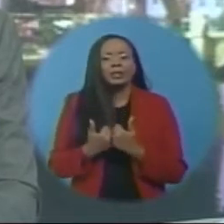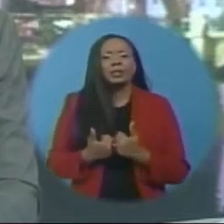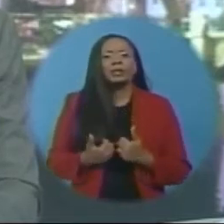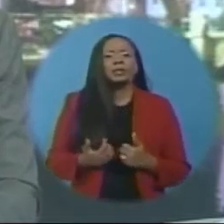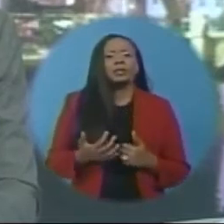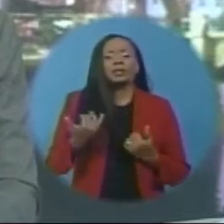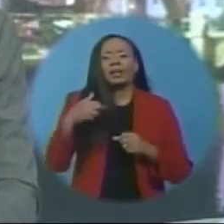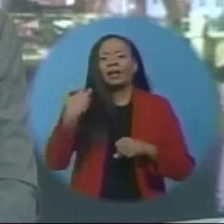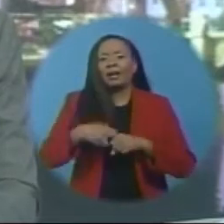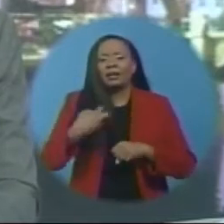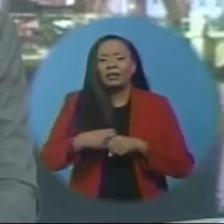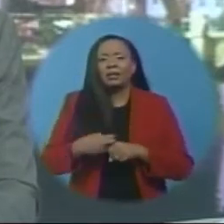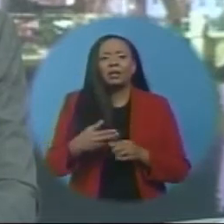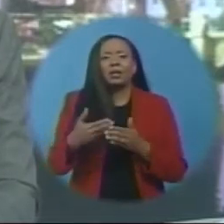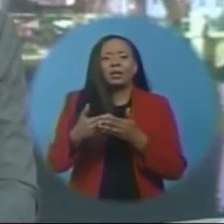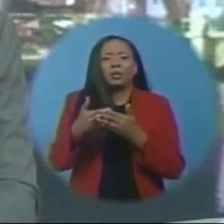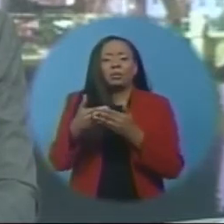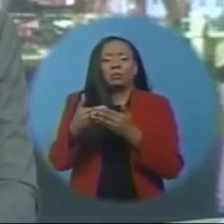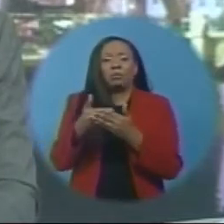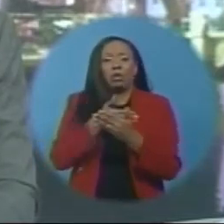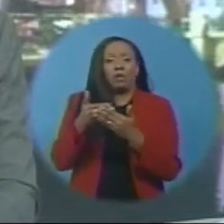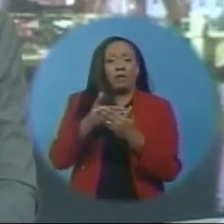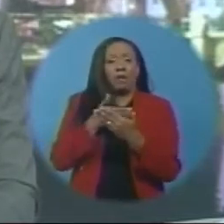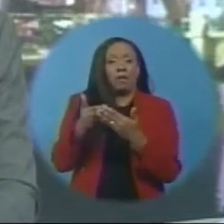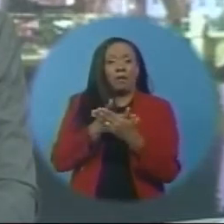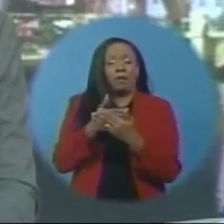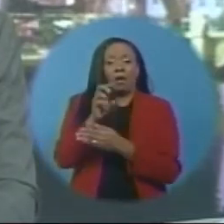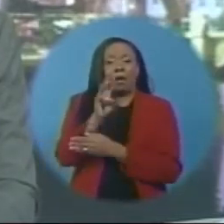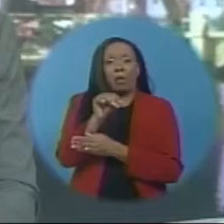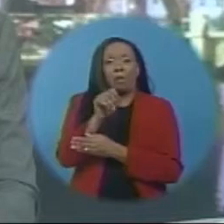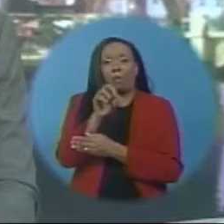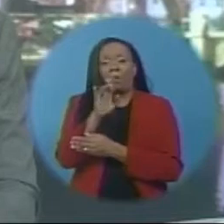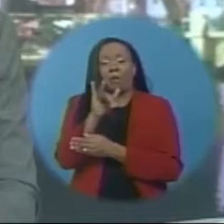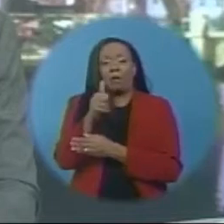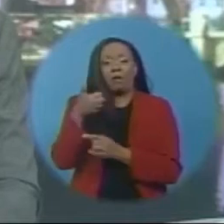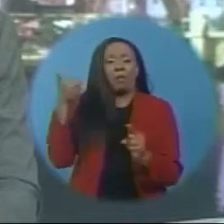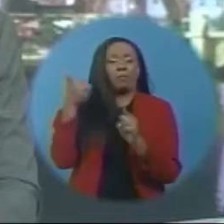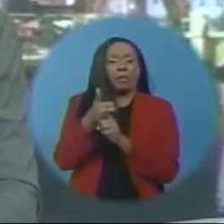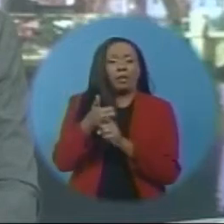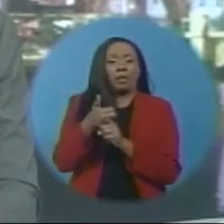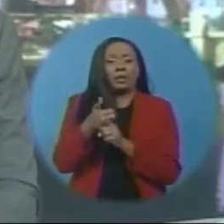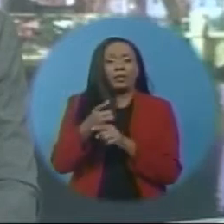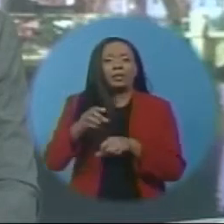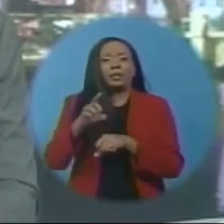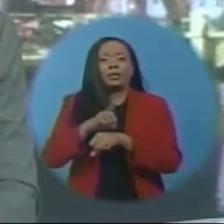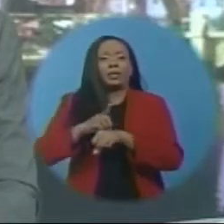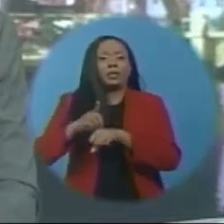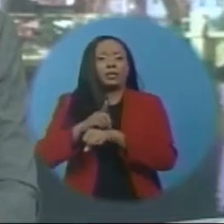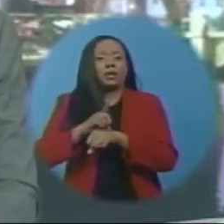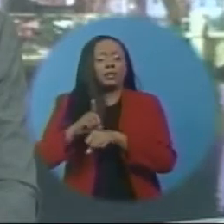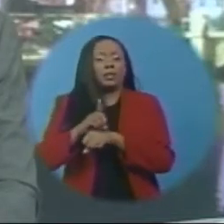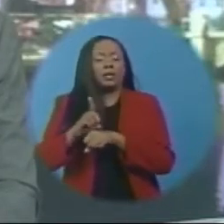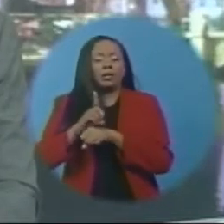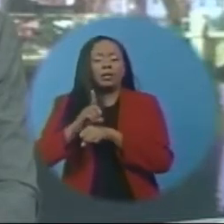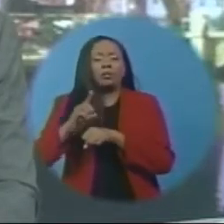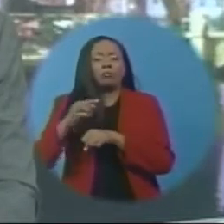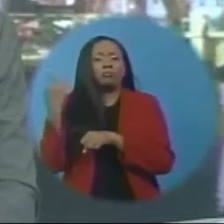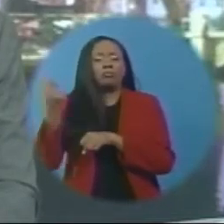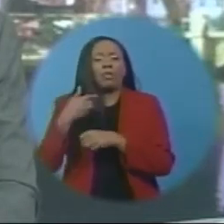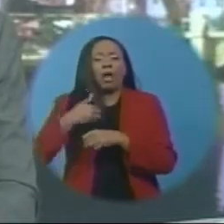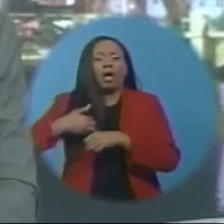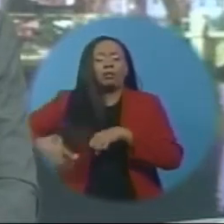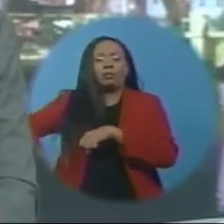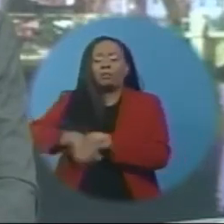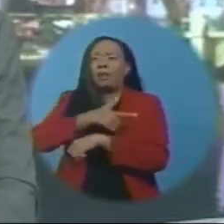hit, SEDEMA had anticipated that Dominica's northern eastern corridor, which is very susceptible to landslides in